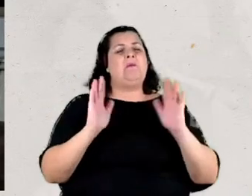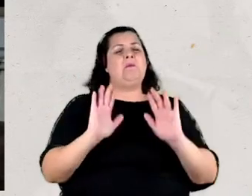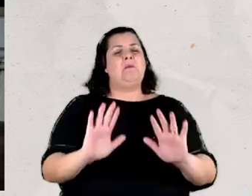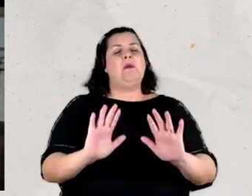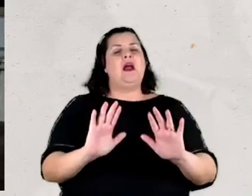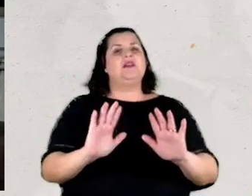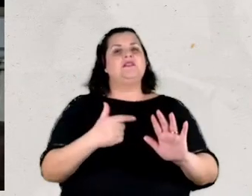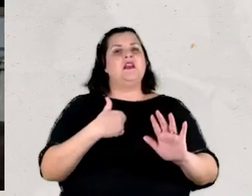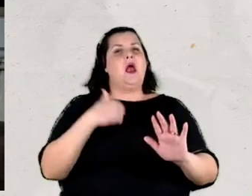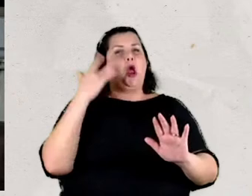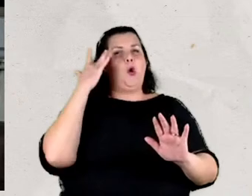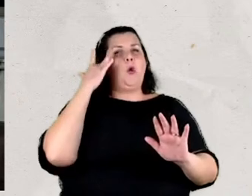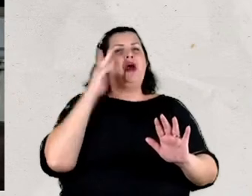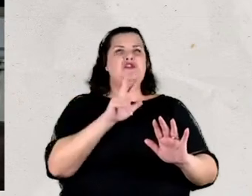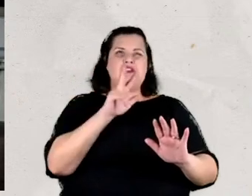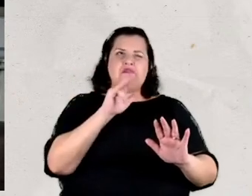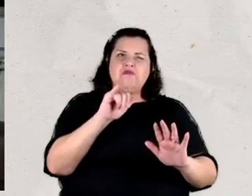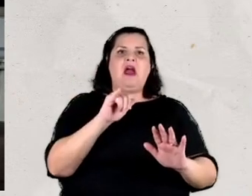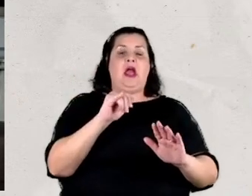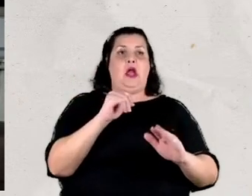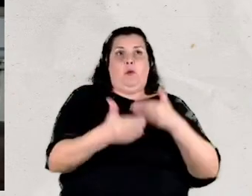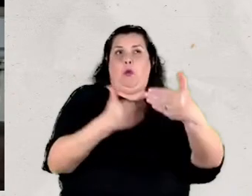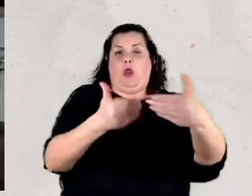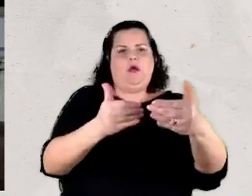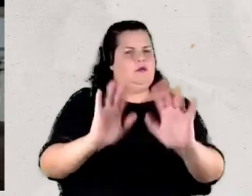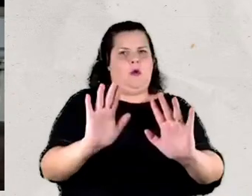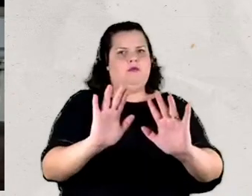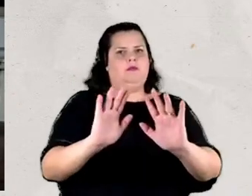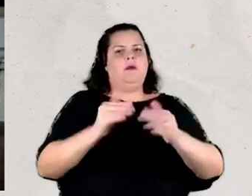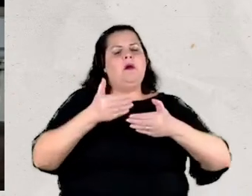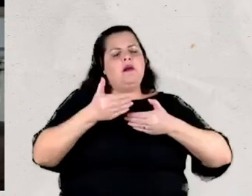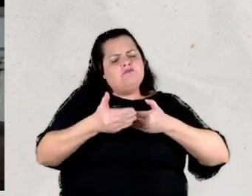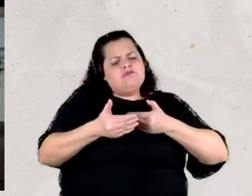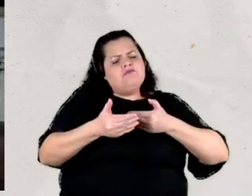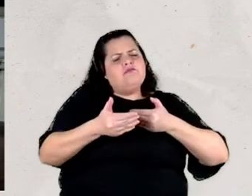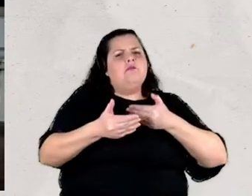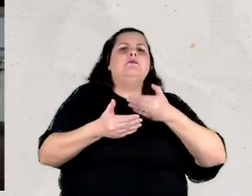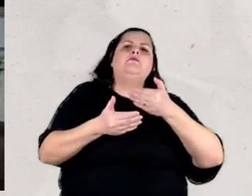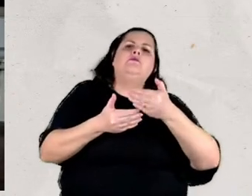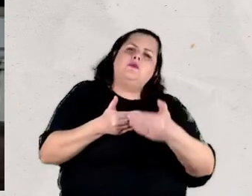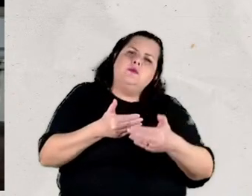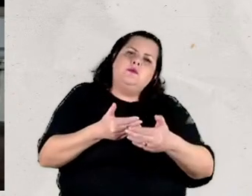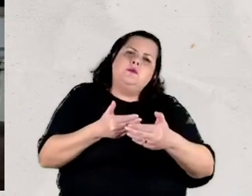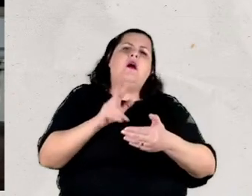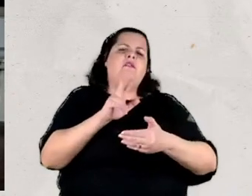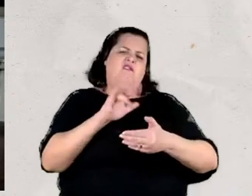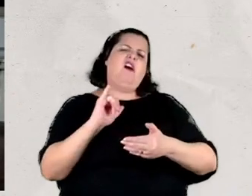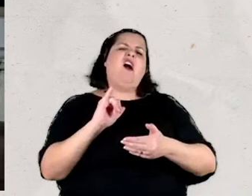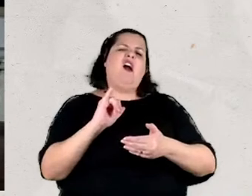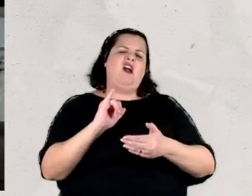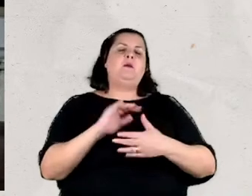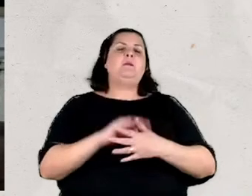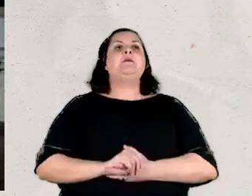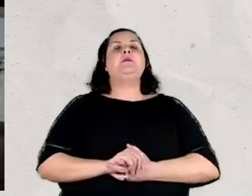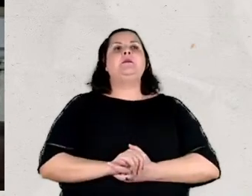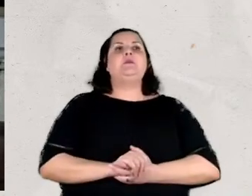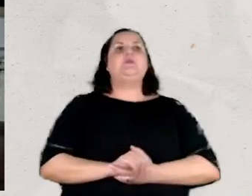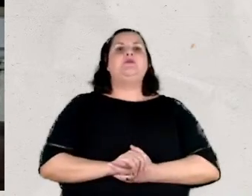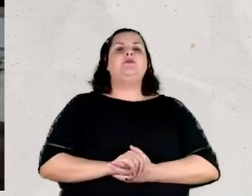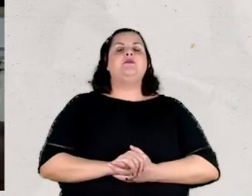and Saudi Arabia. And the reason that I'm mentioning this in the context of the Palestinian issue is